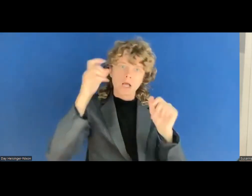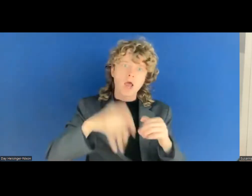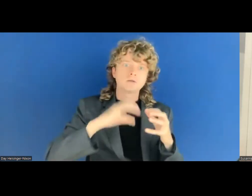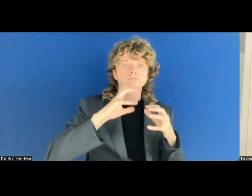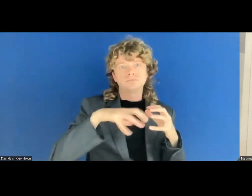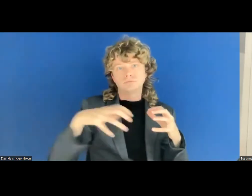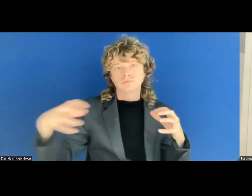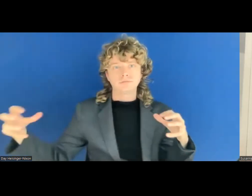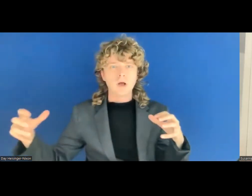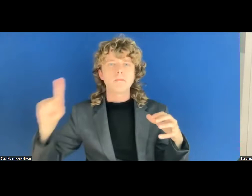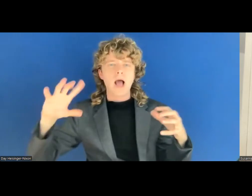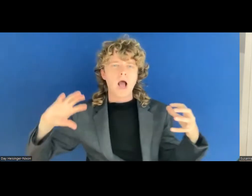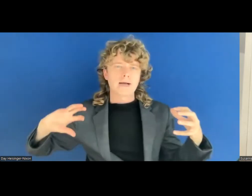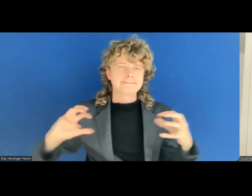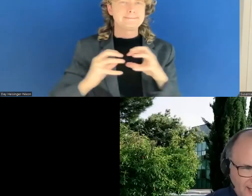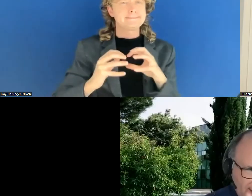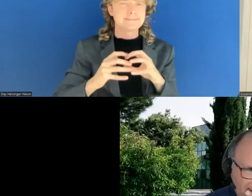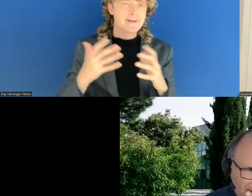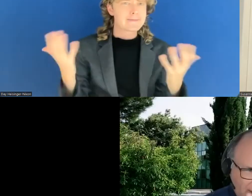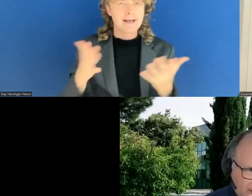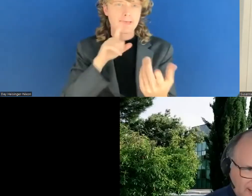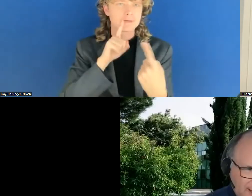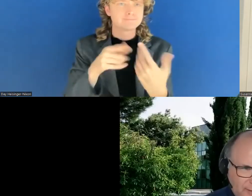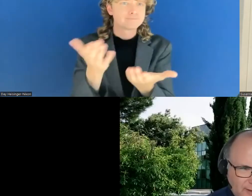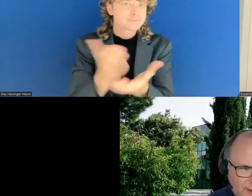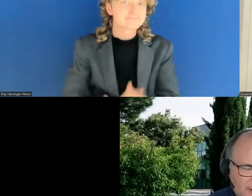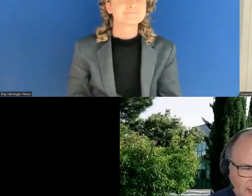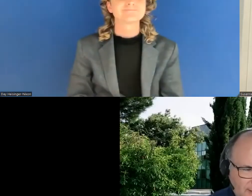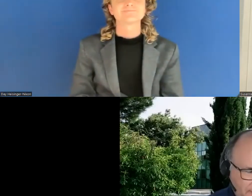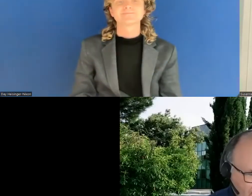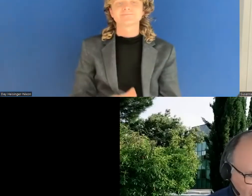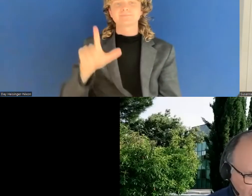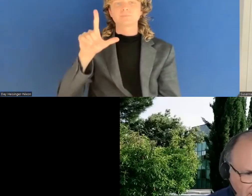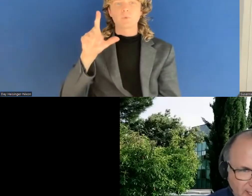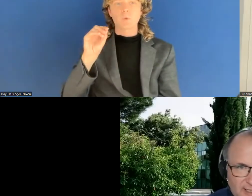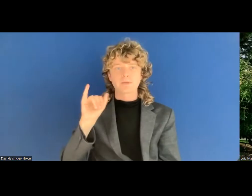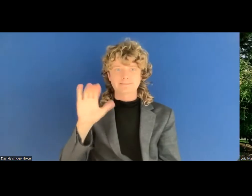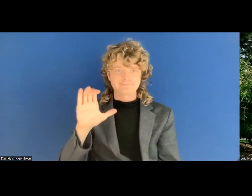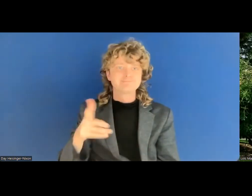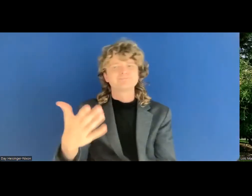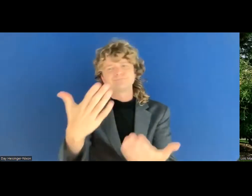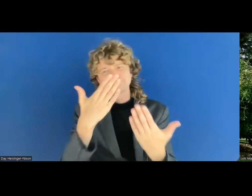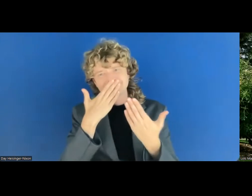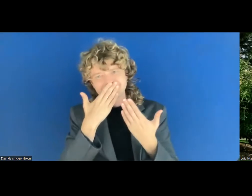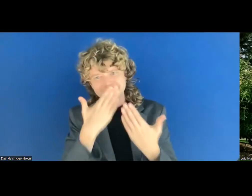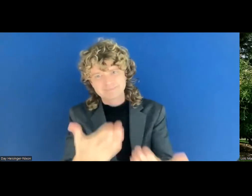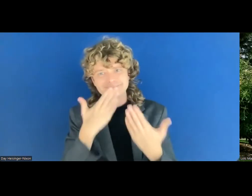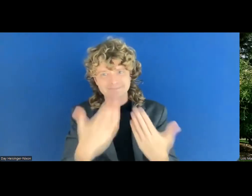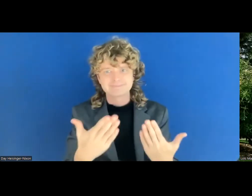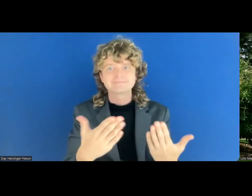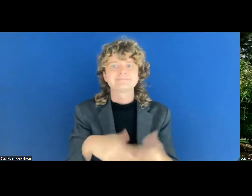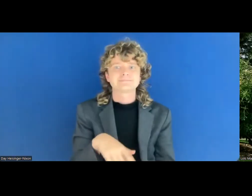side. Okay, so thank you, Susanna. Thank you for to the organizers for inviting me,